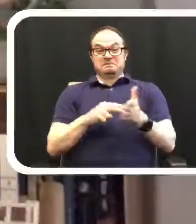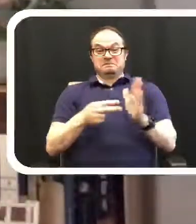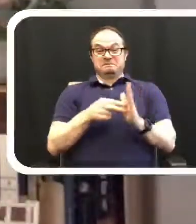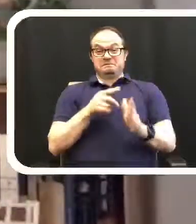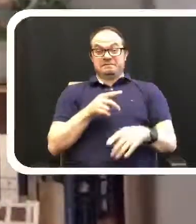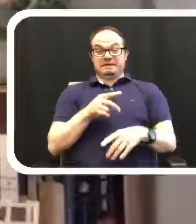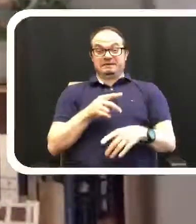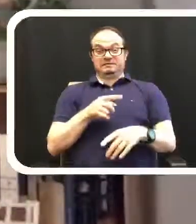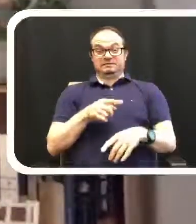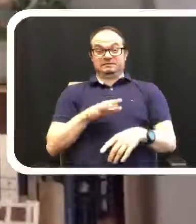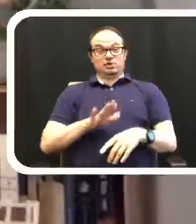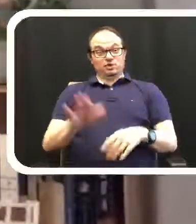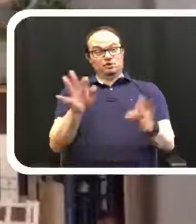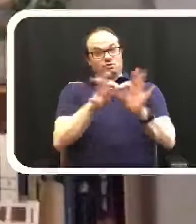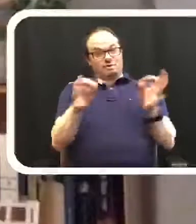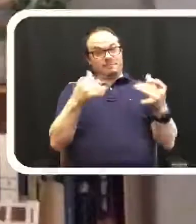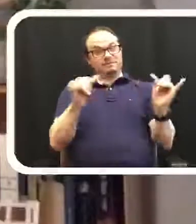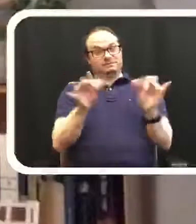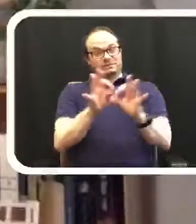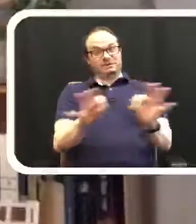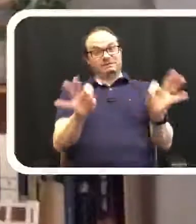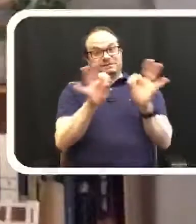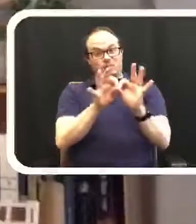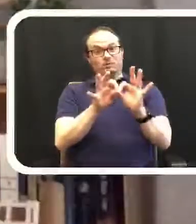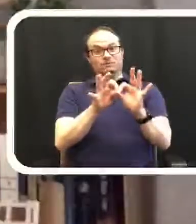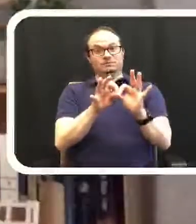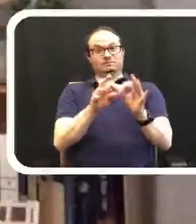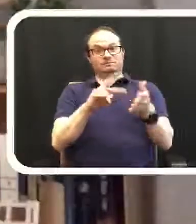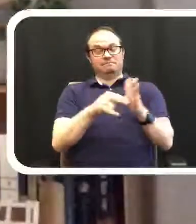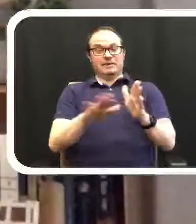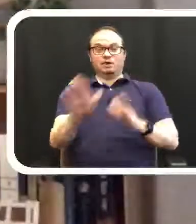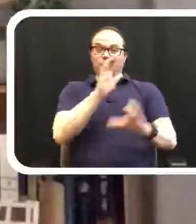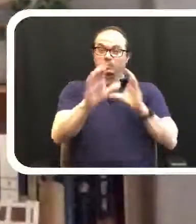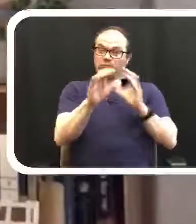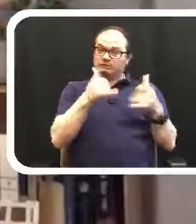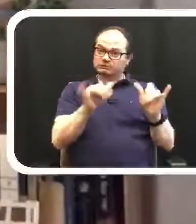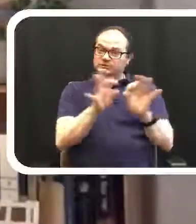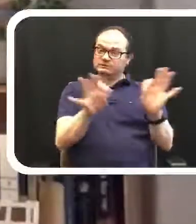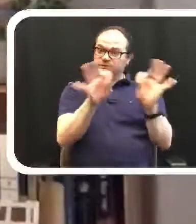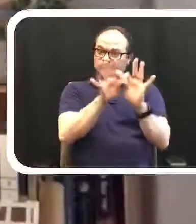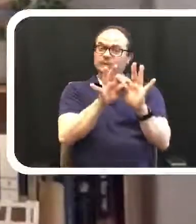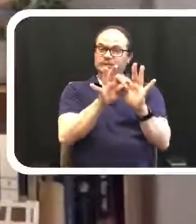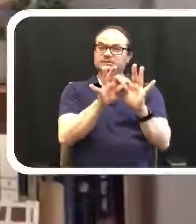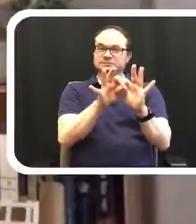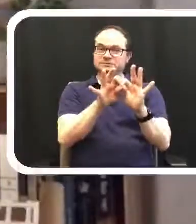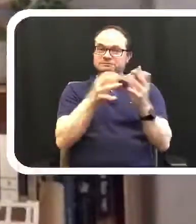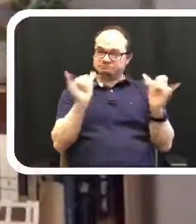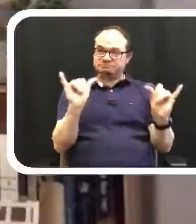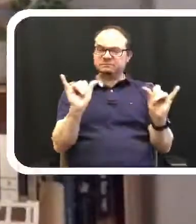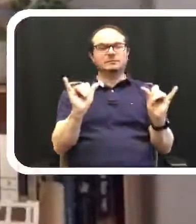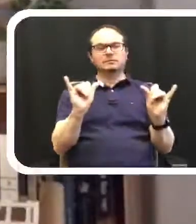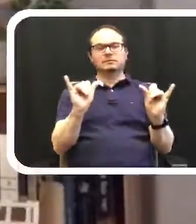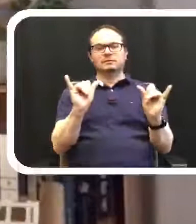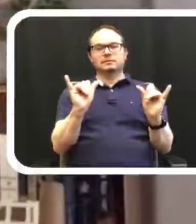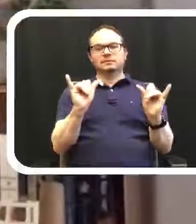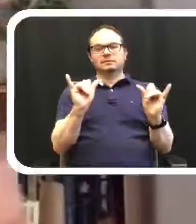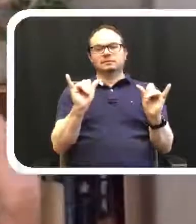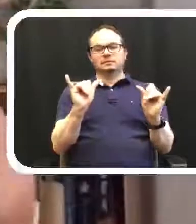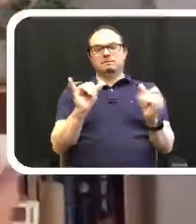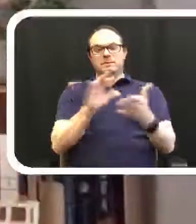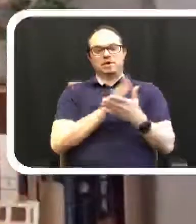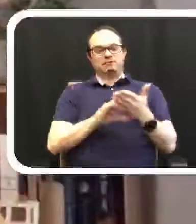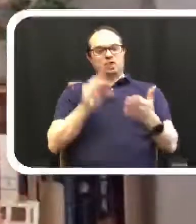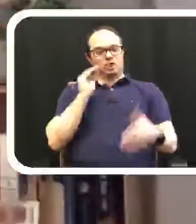something worth saying, and it doesn't mean that you can't communicate. It's just about learning to do